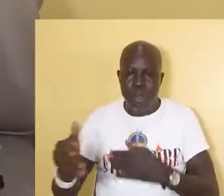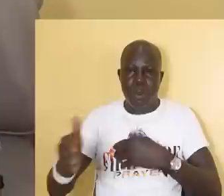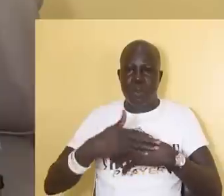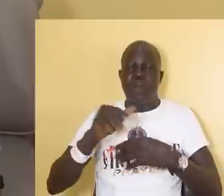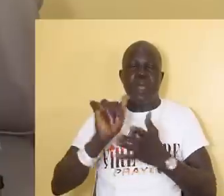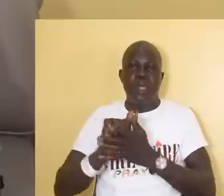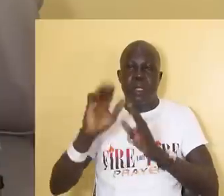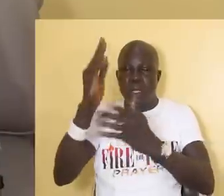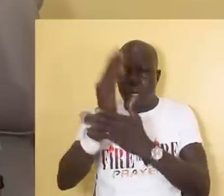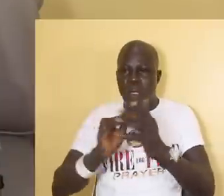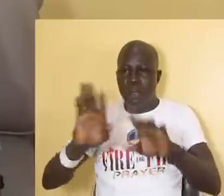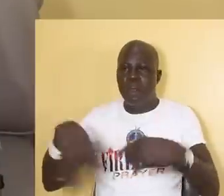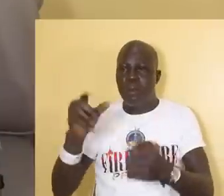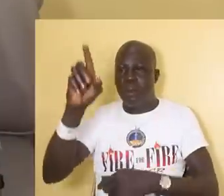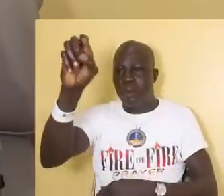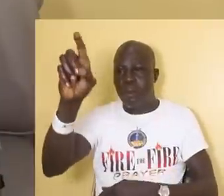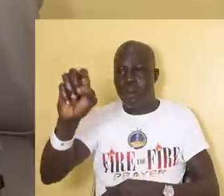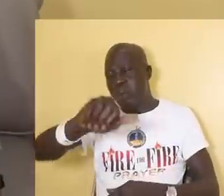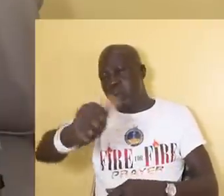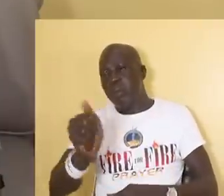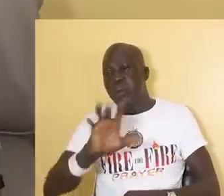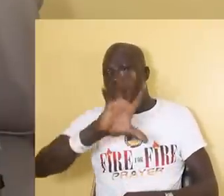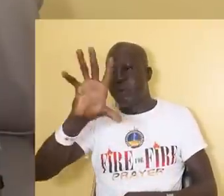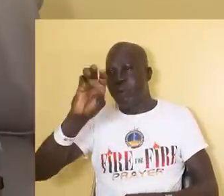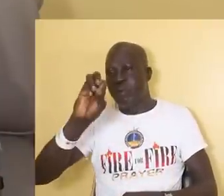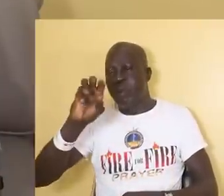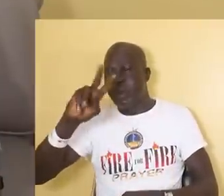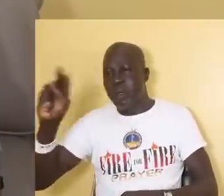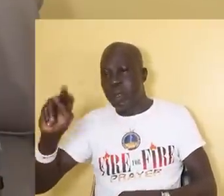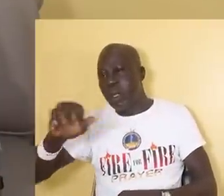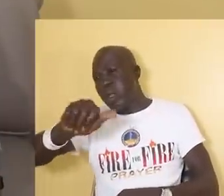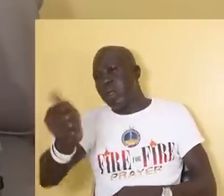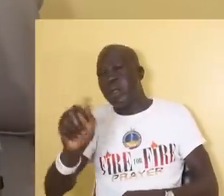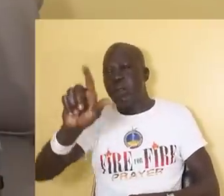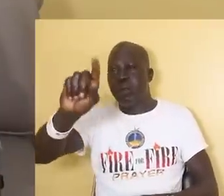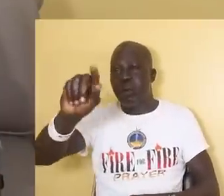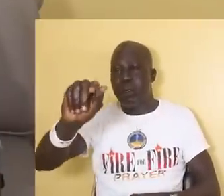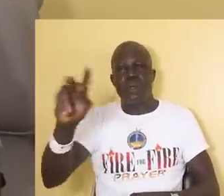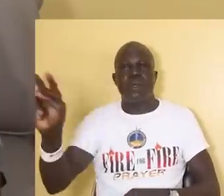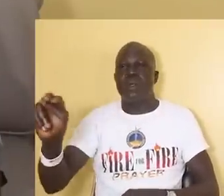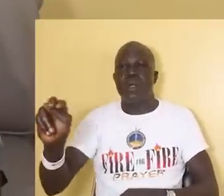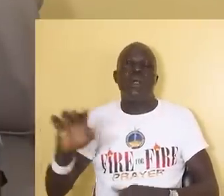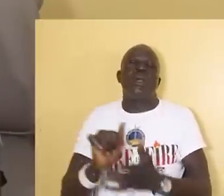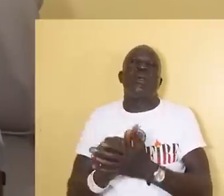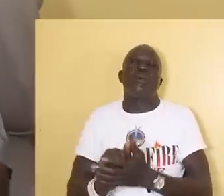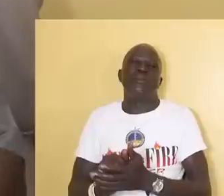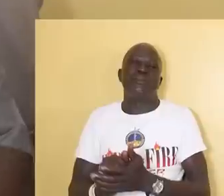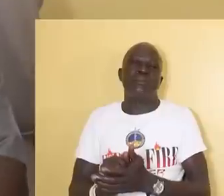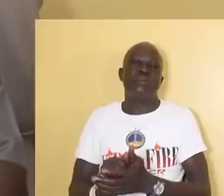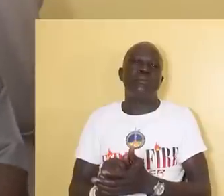on his way back. He gave somebody 100 naira, another 50 naira, and the other person 20 naira as he wakes up.